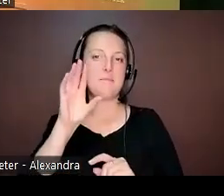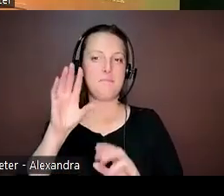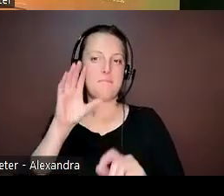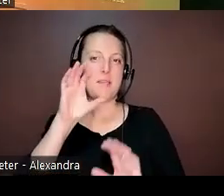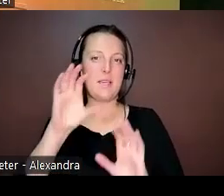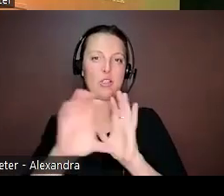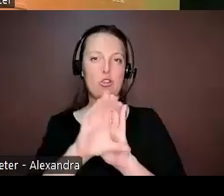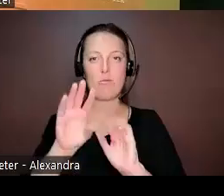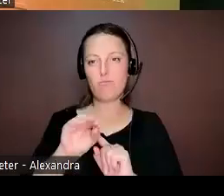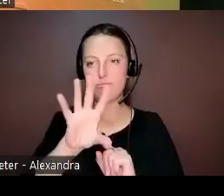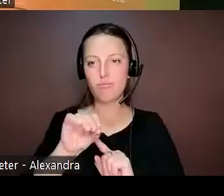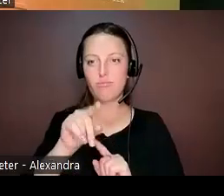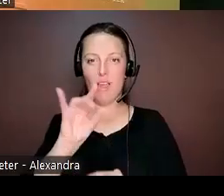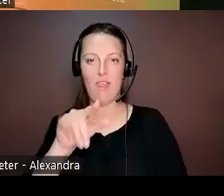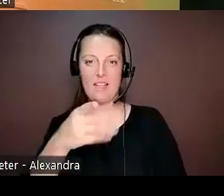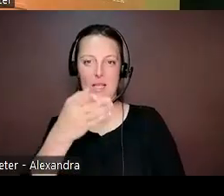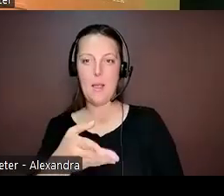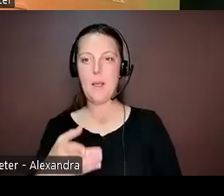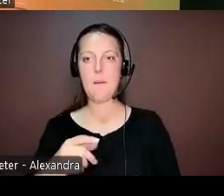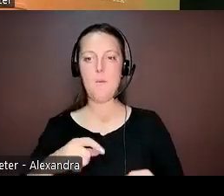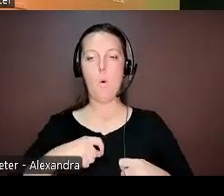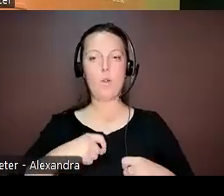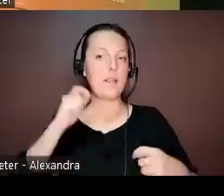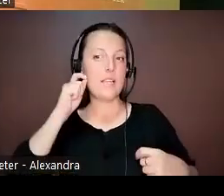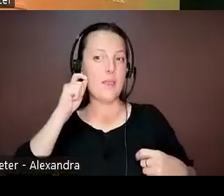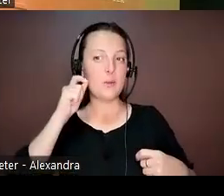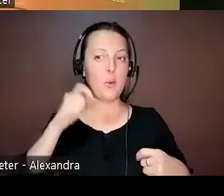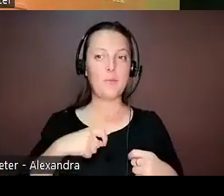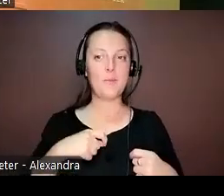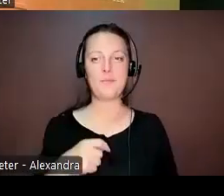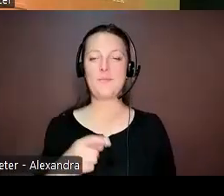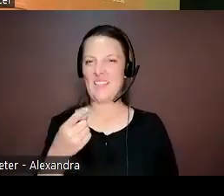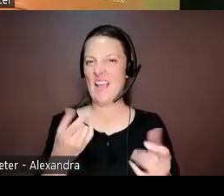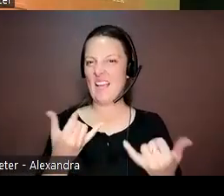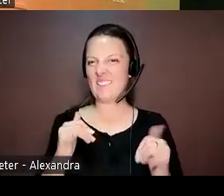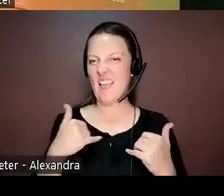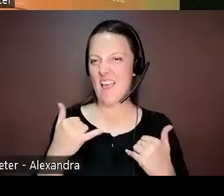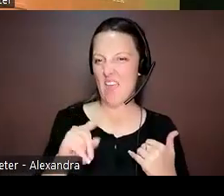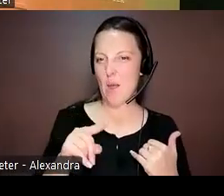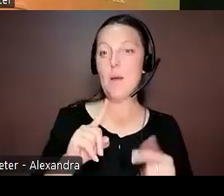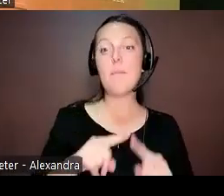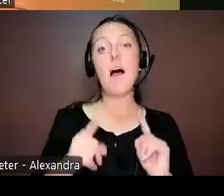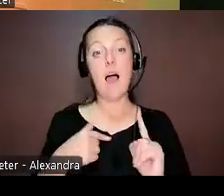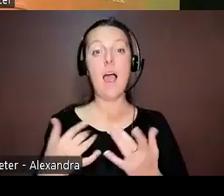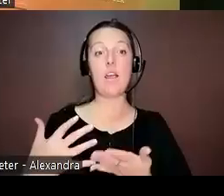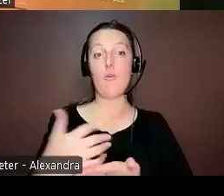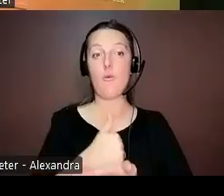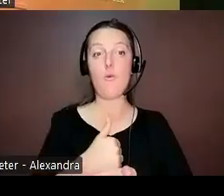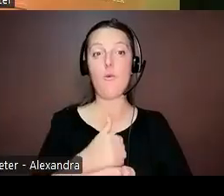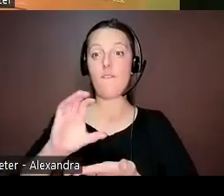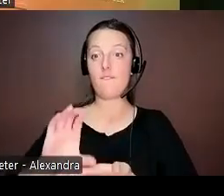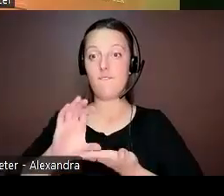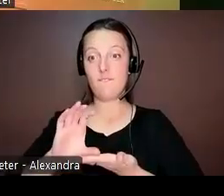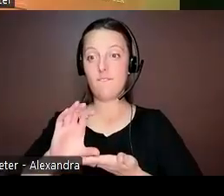And so I got funded, which is good. Okay. And then the idea was, again, now I couldn't